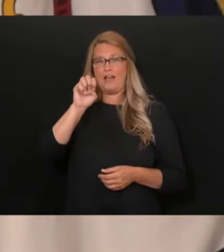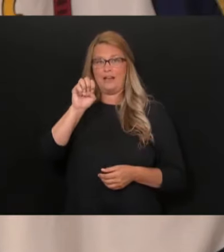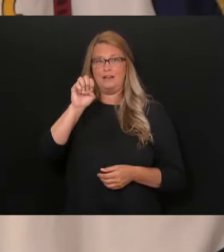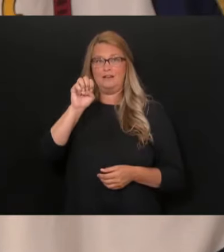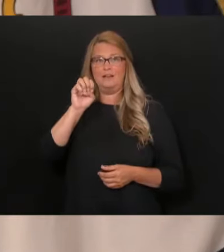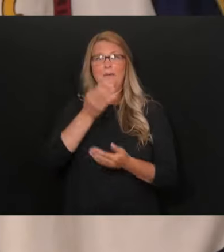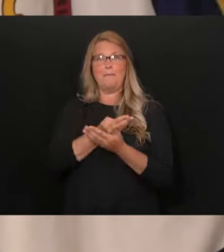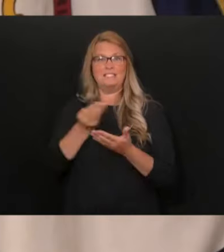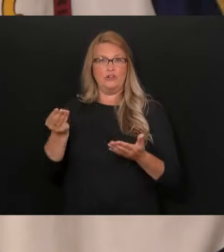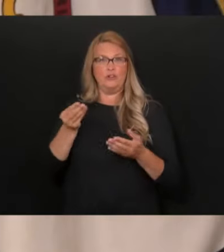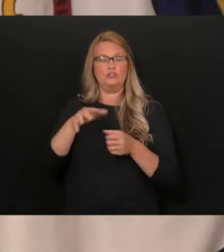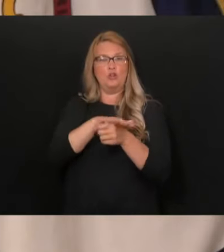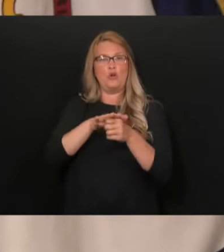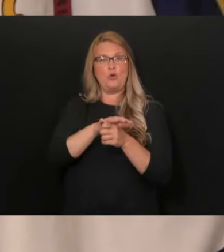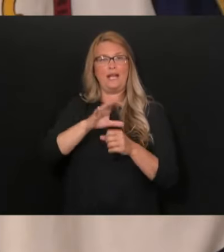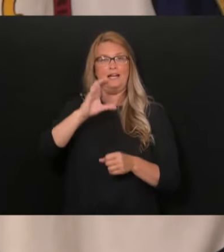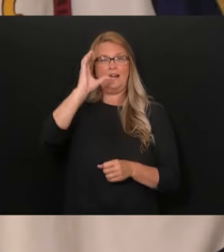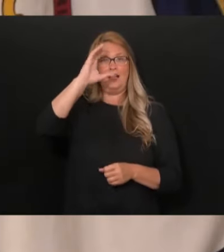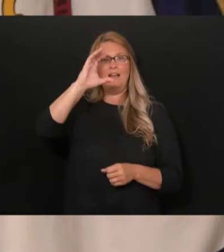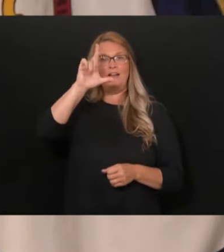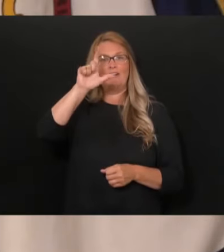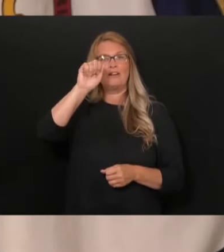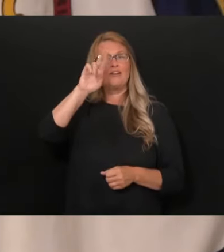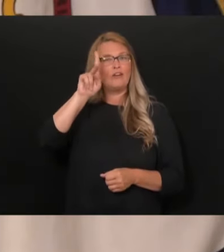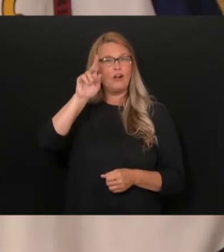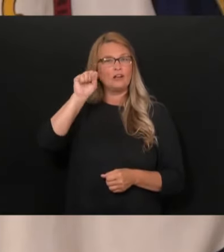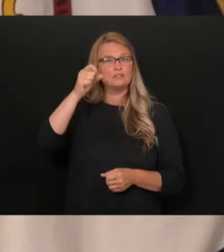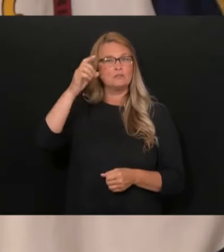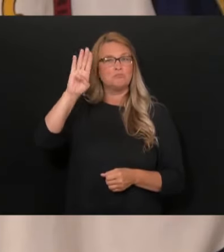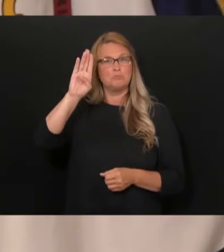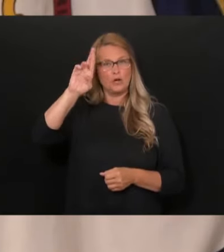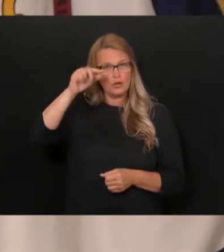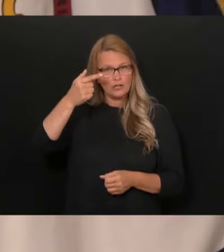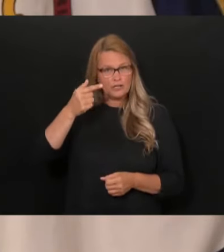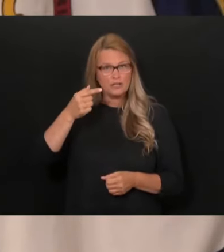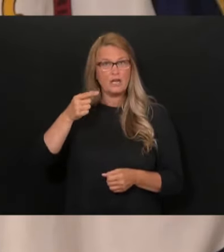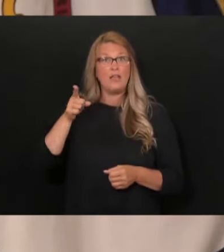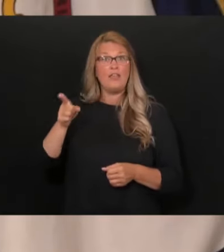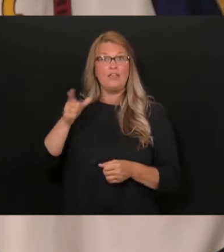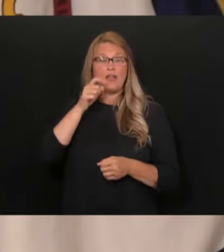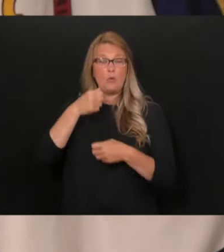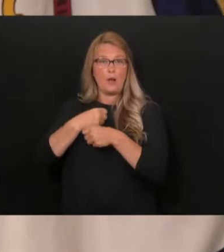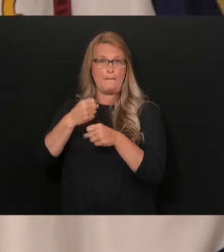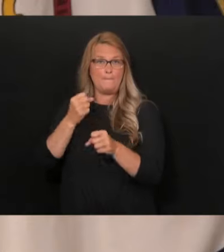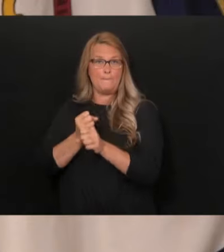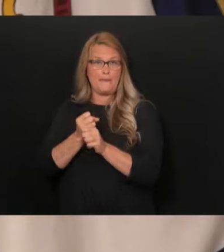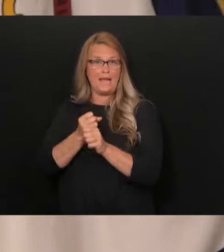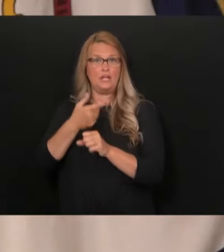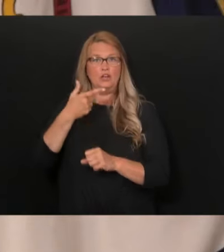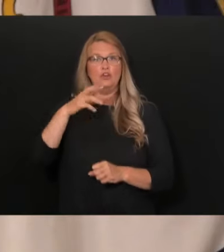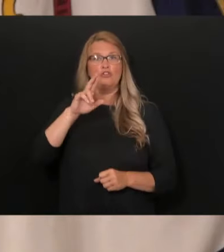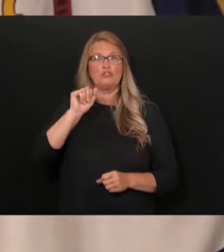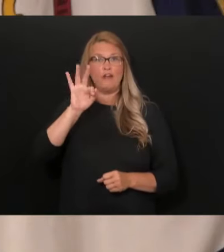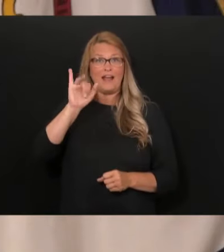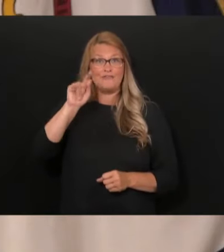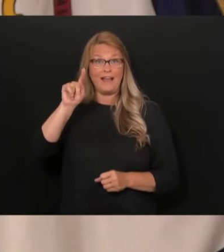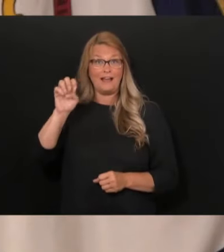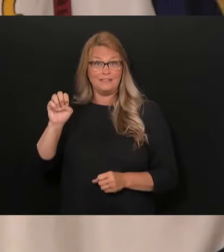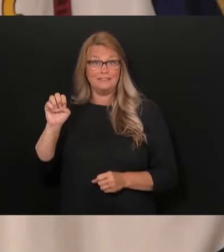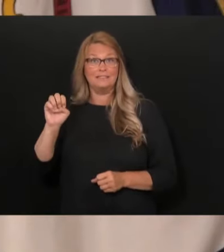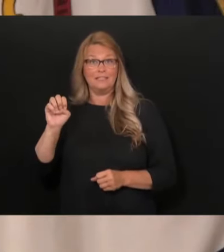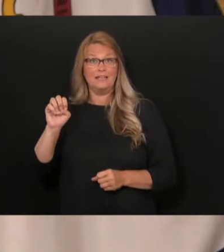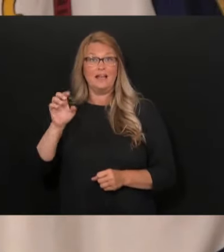Clarksburg. Amstead Industries will expand the production of synthetic graphite at the